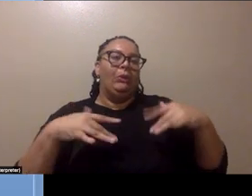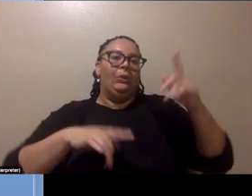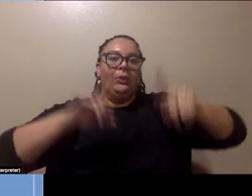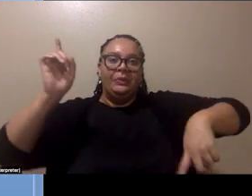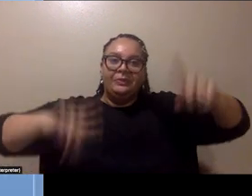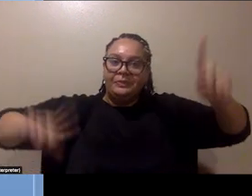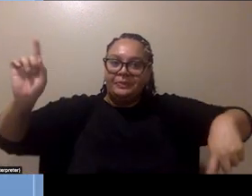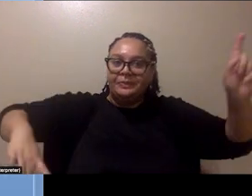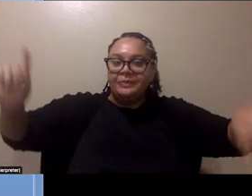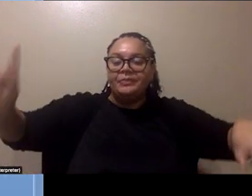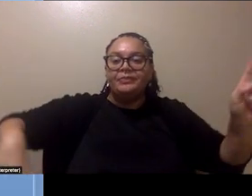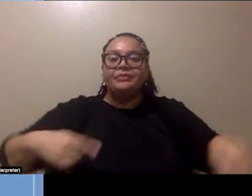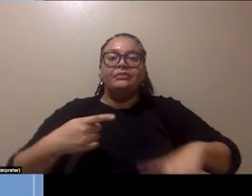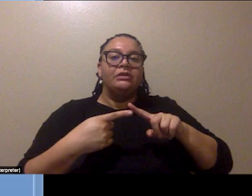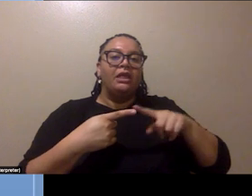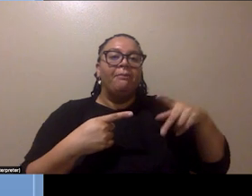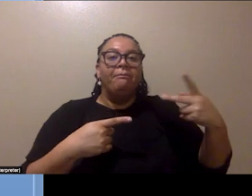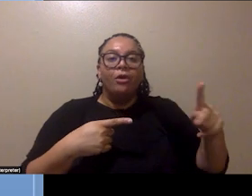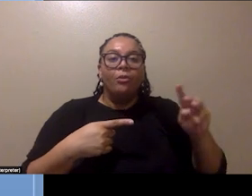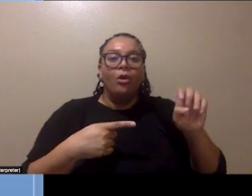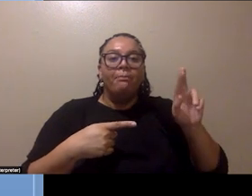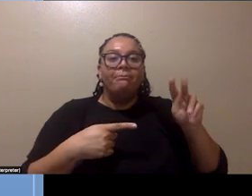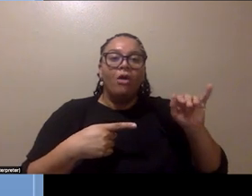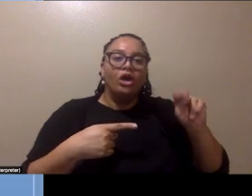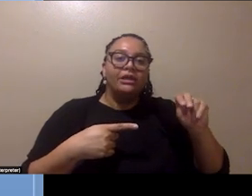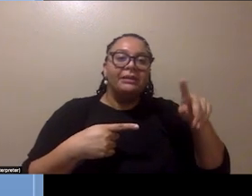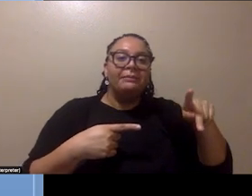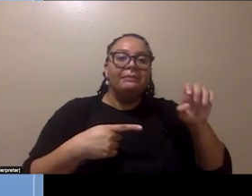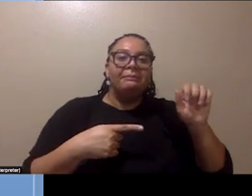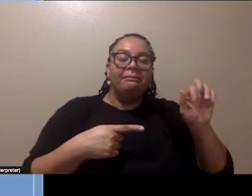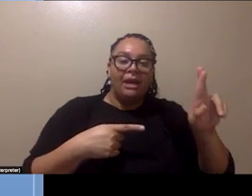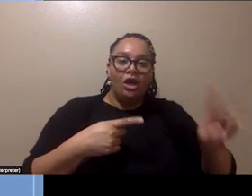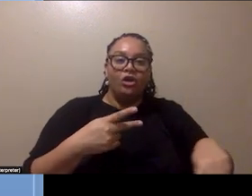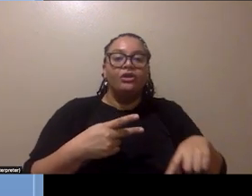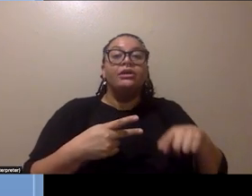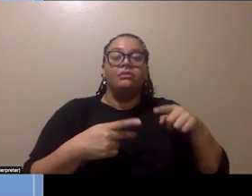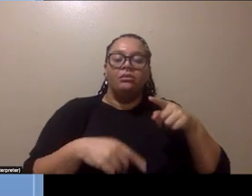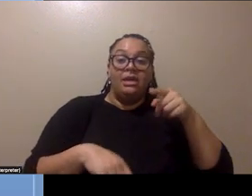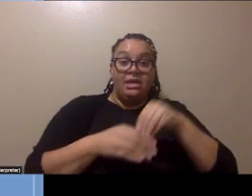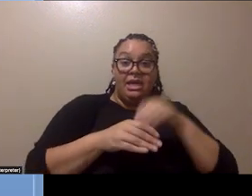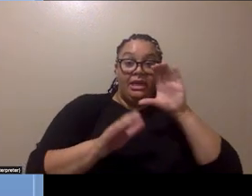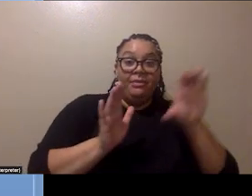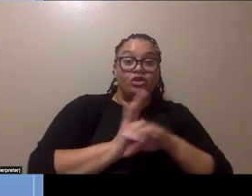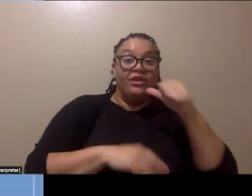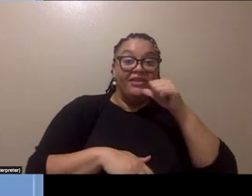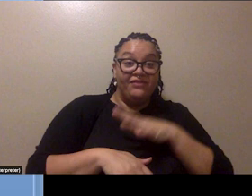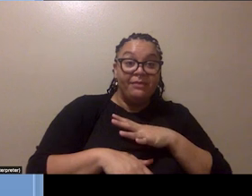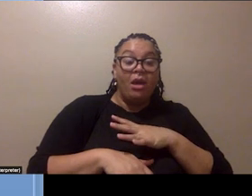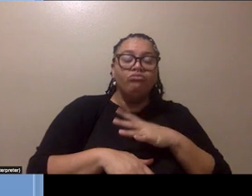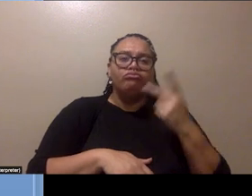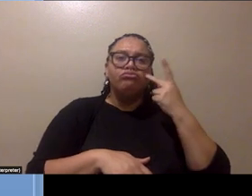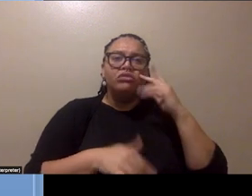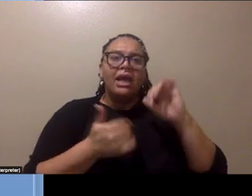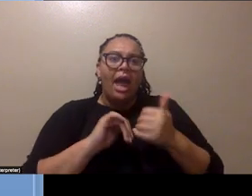this includes a wide range of species. This is a purple martin pair. And again, this female in the nest